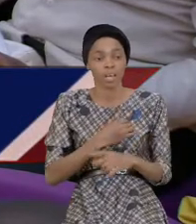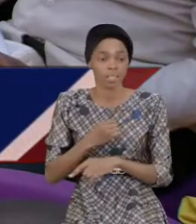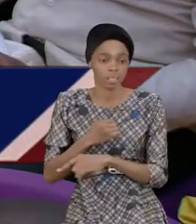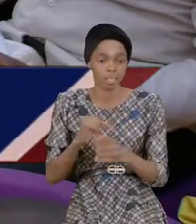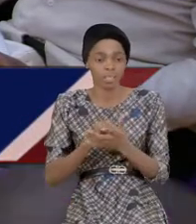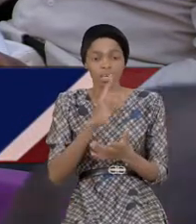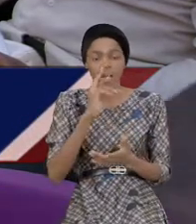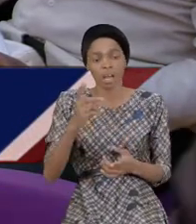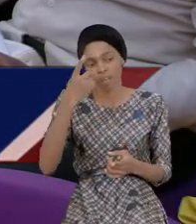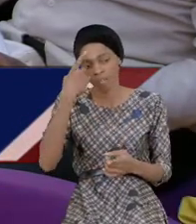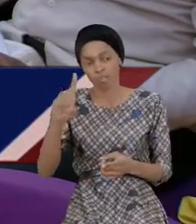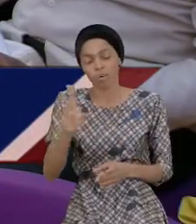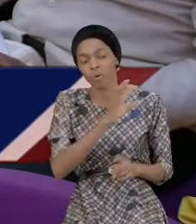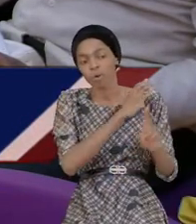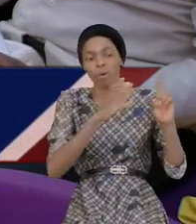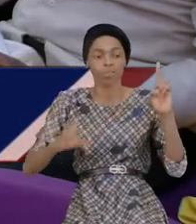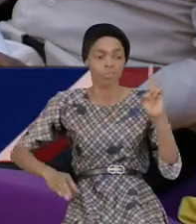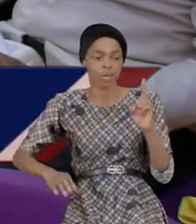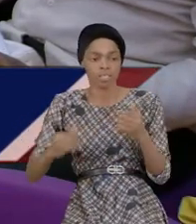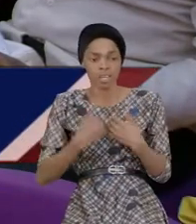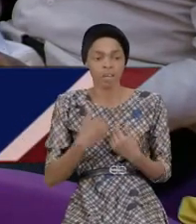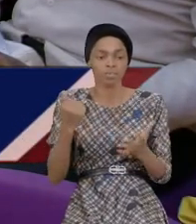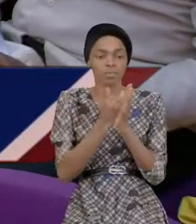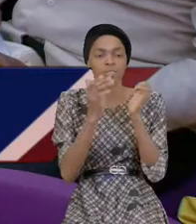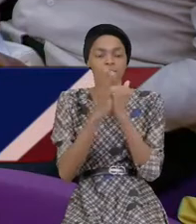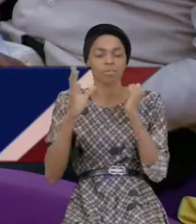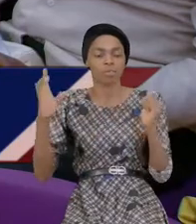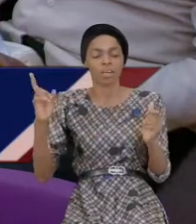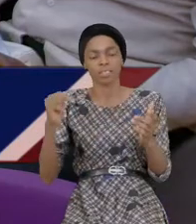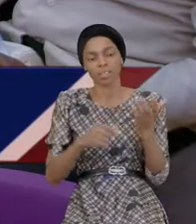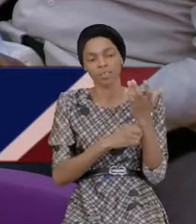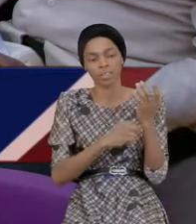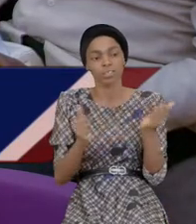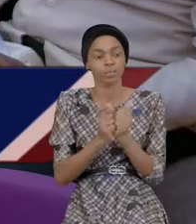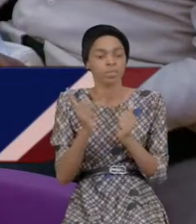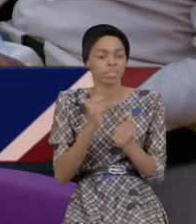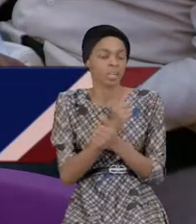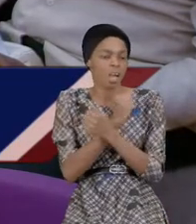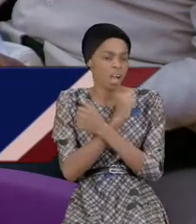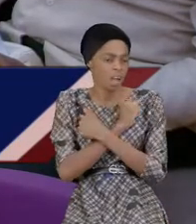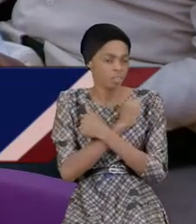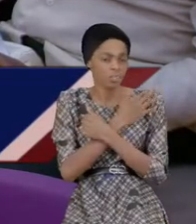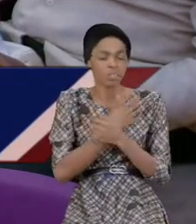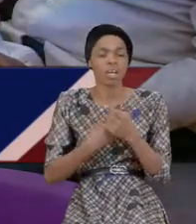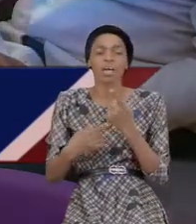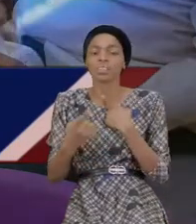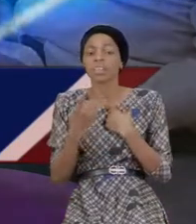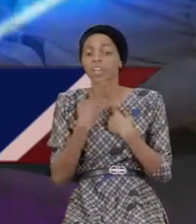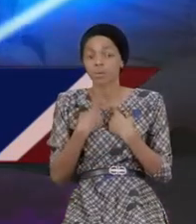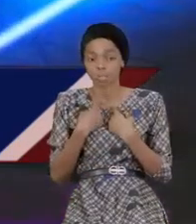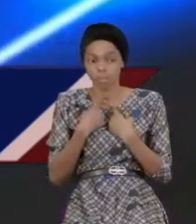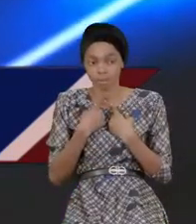Christ's have crucified the flesh with the affections and lusts. Then in verse